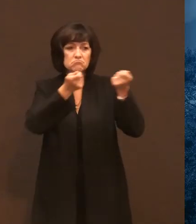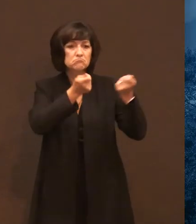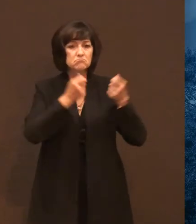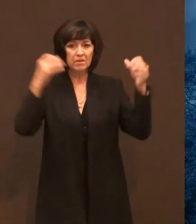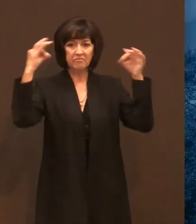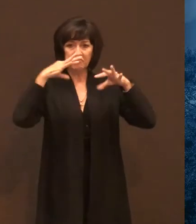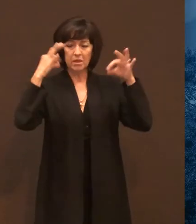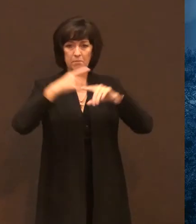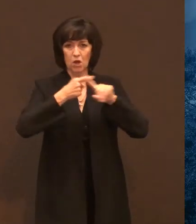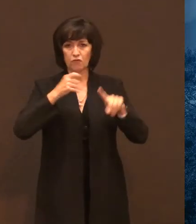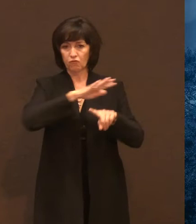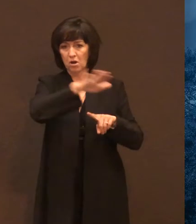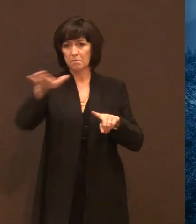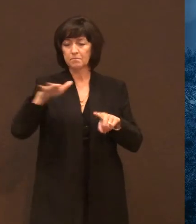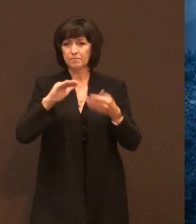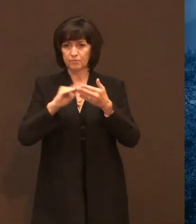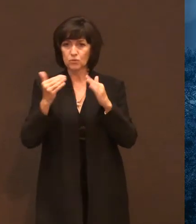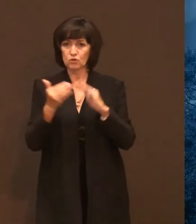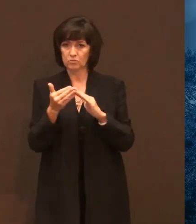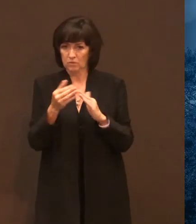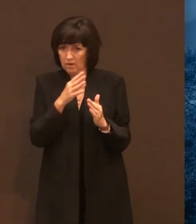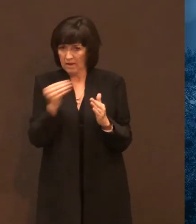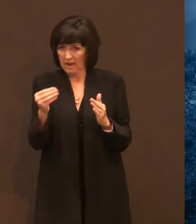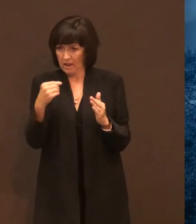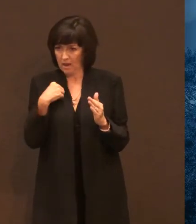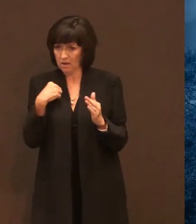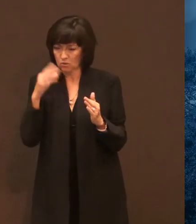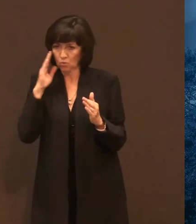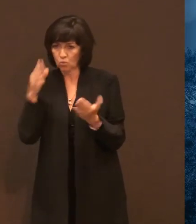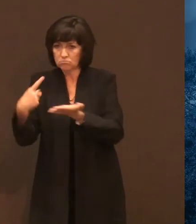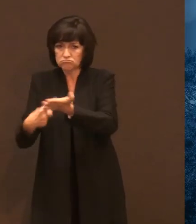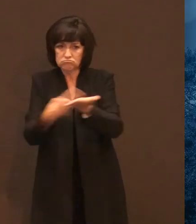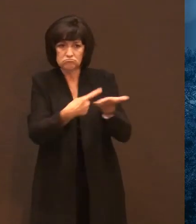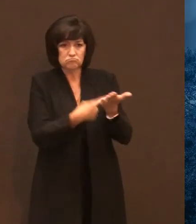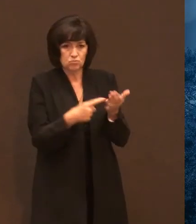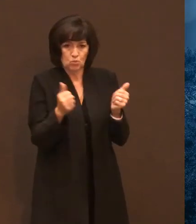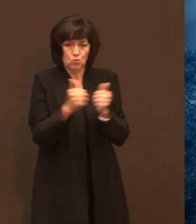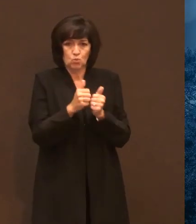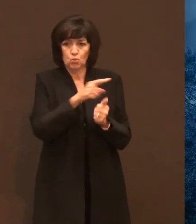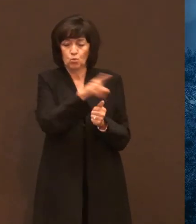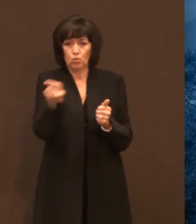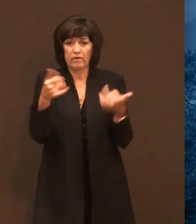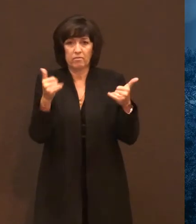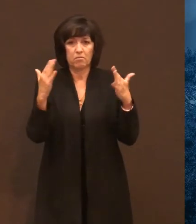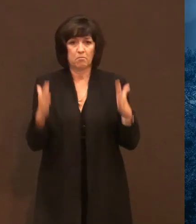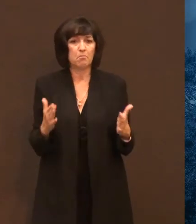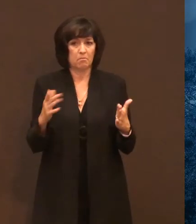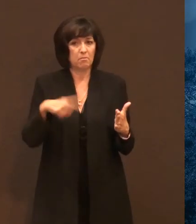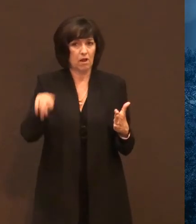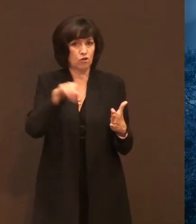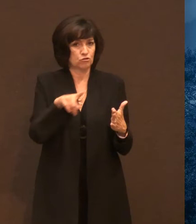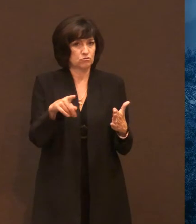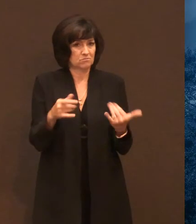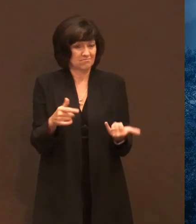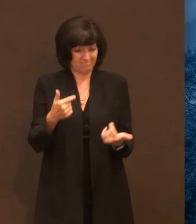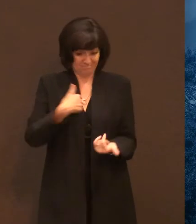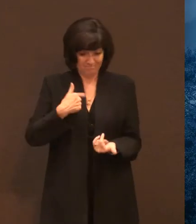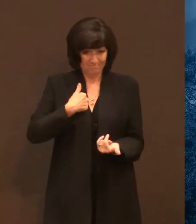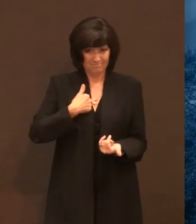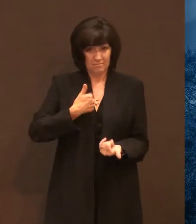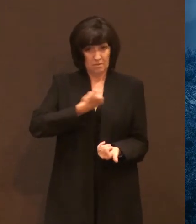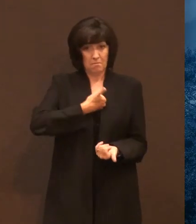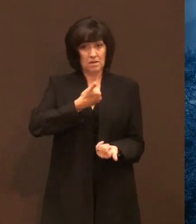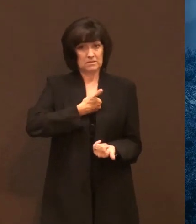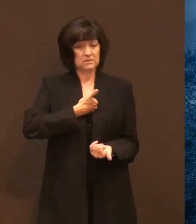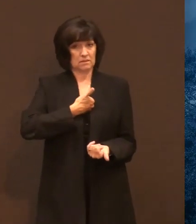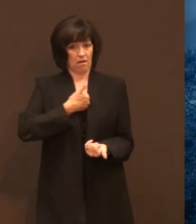of close contact interaction with players on the field. And again, having played high school and